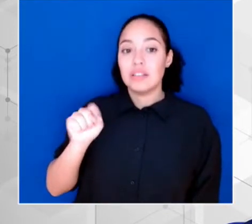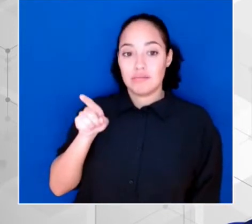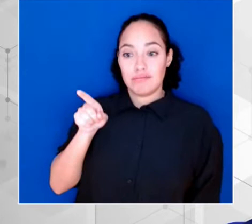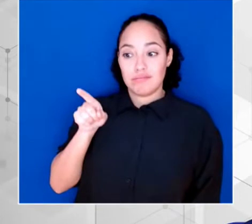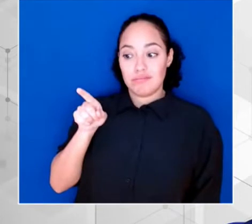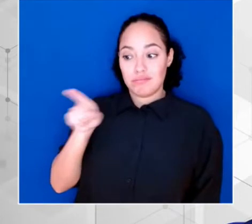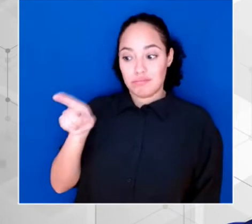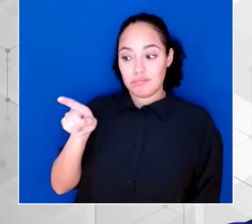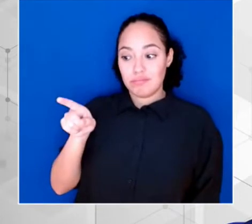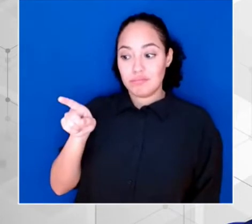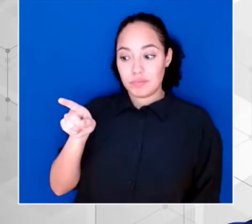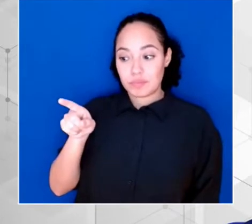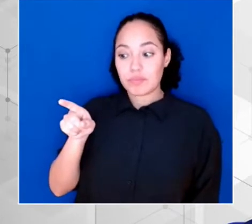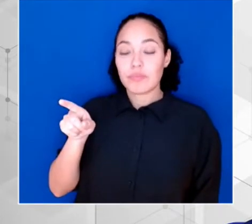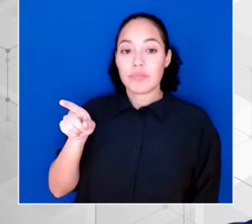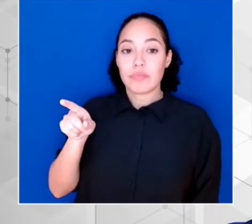string.